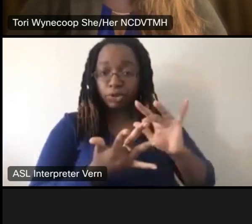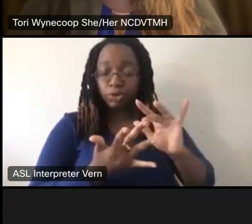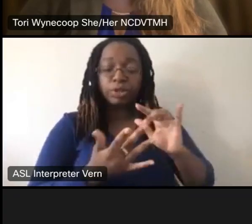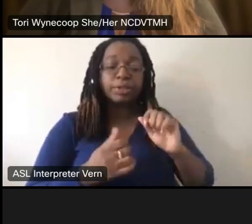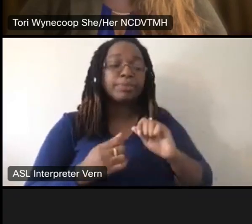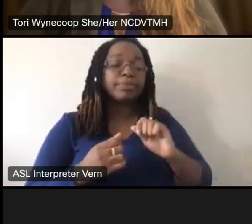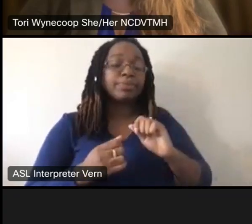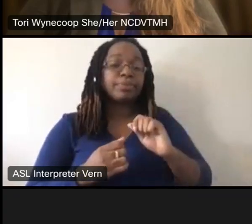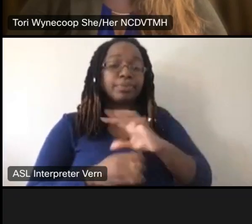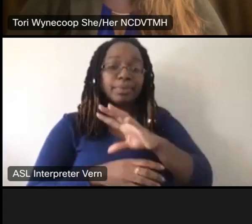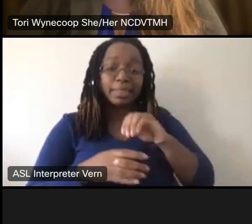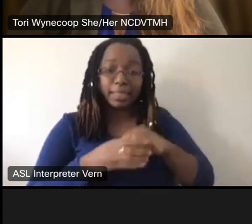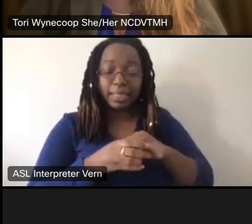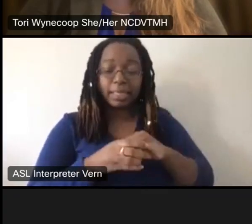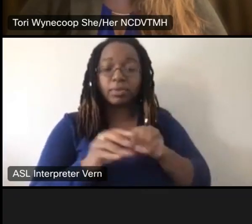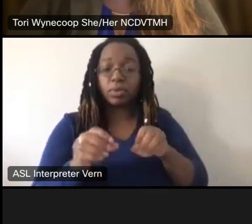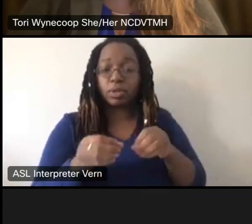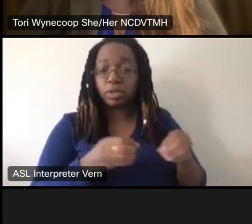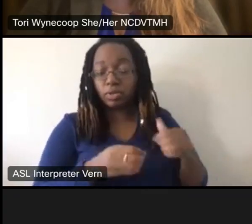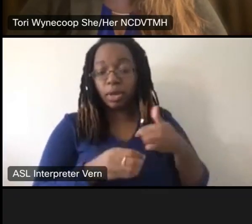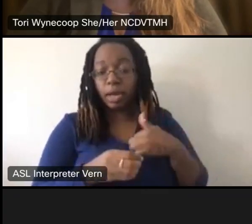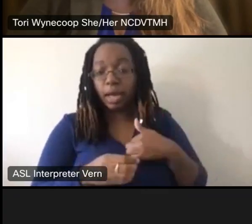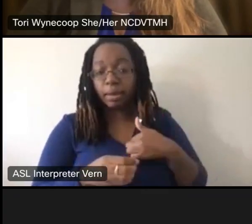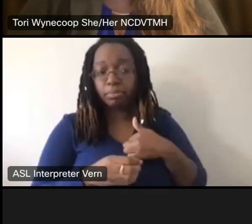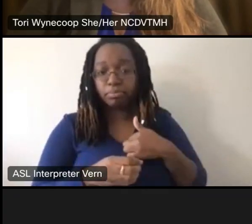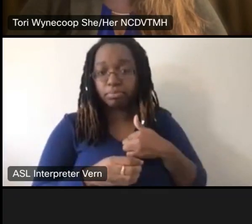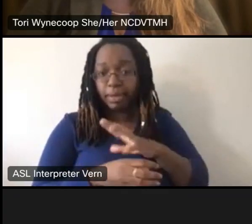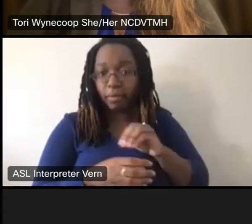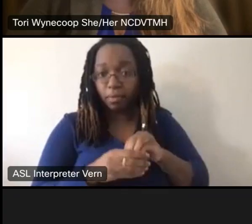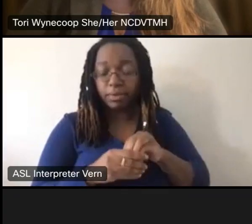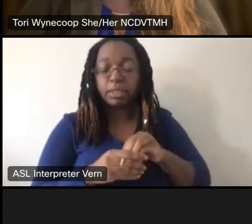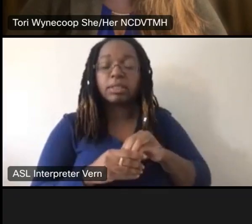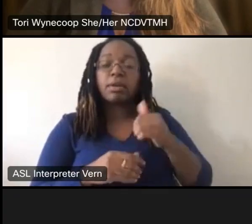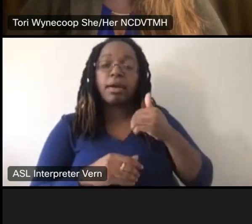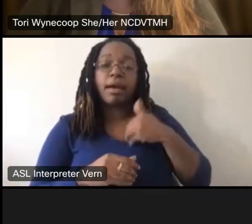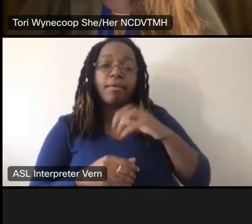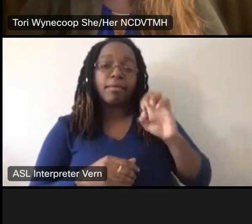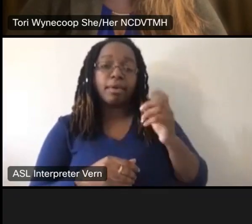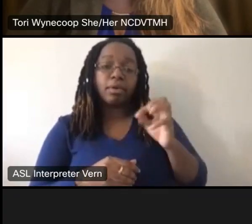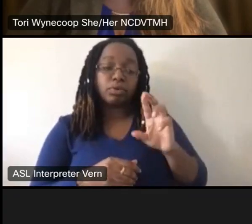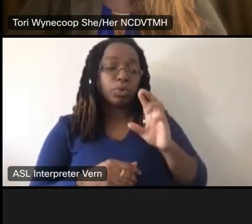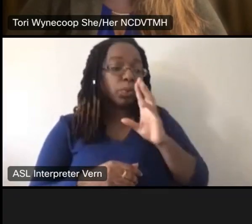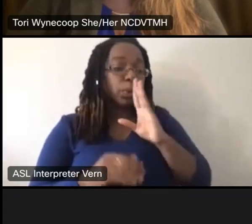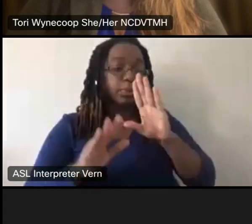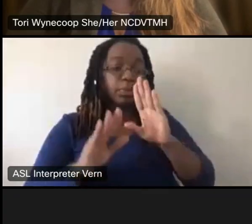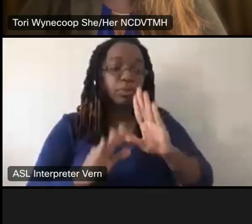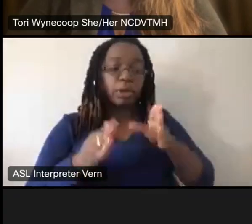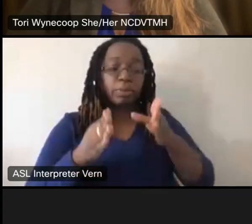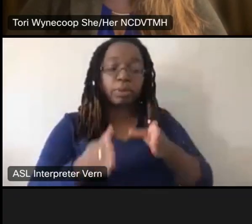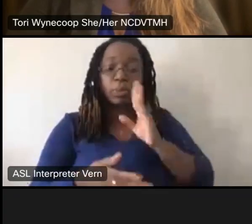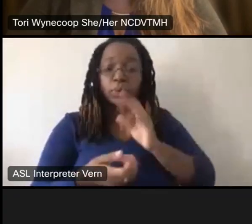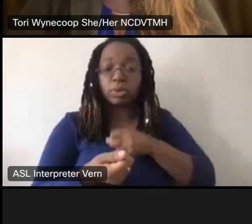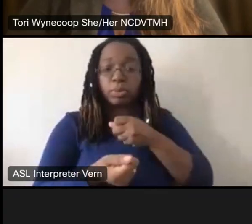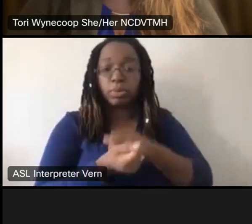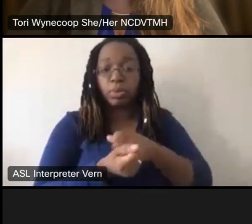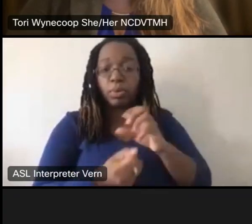the organizations that I'm a part of? So, having somebody who's an elder might be a great person to support outreach to